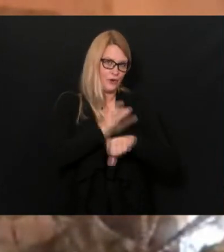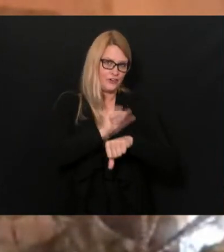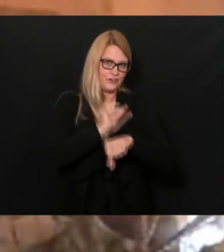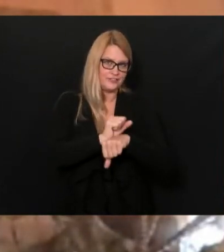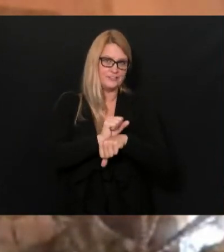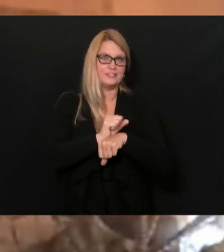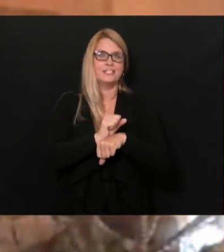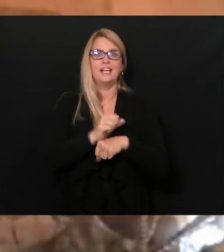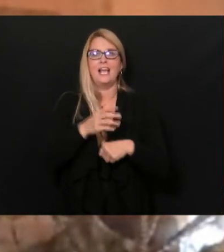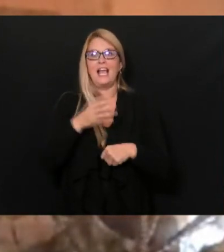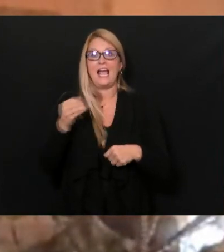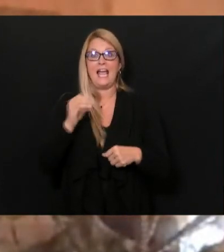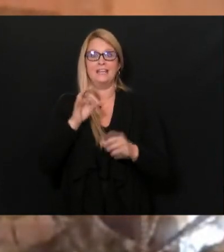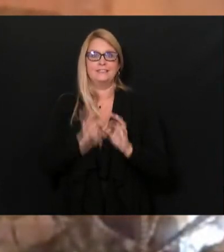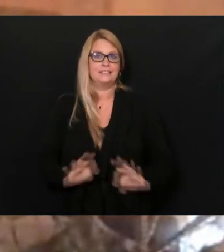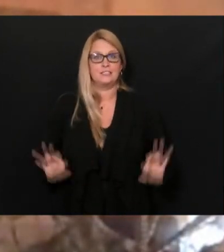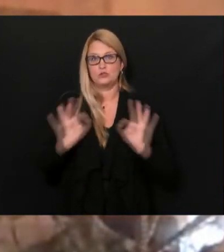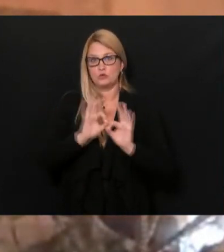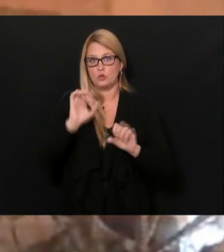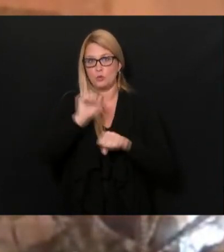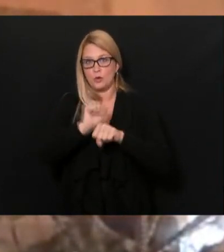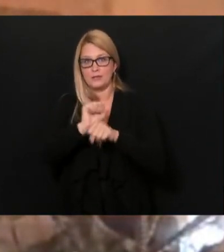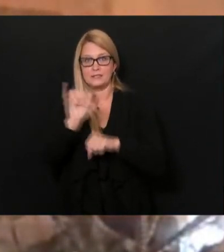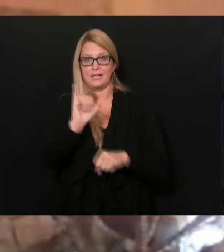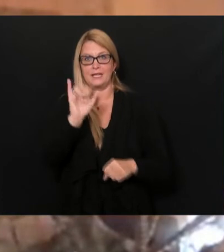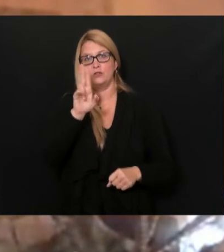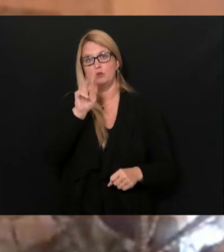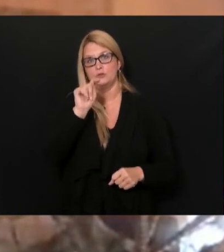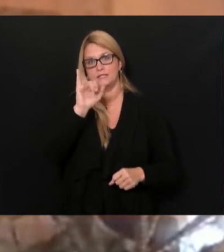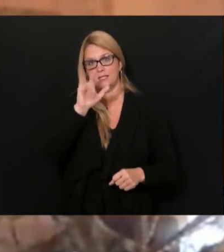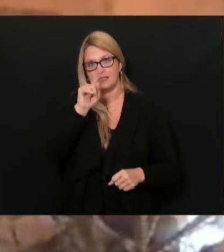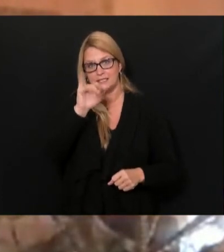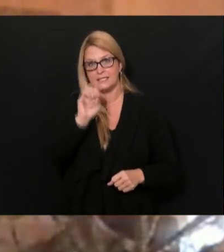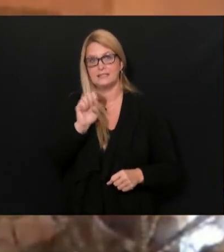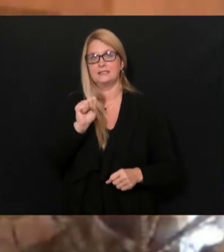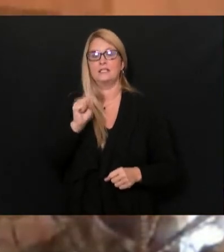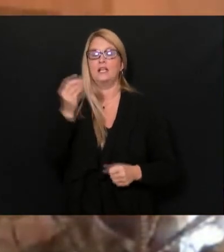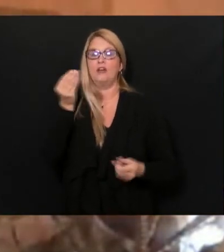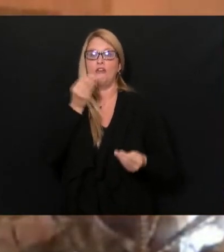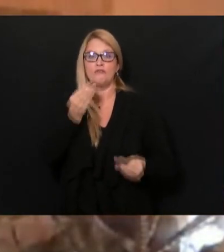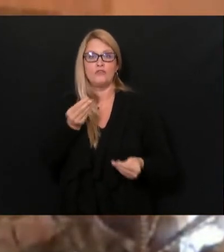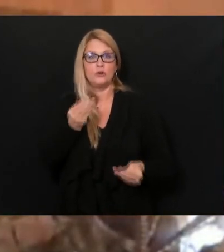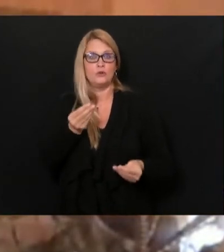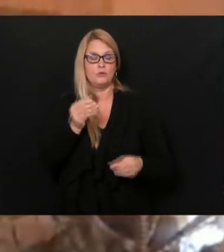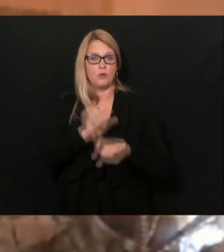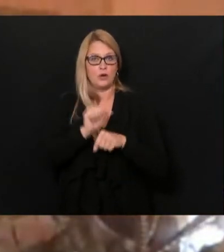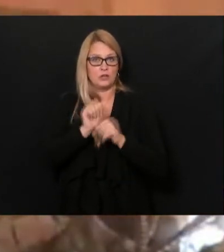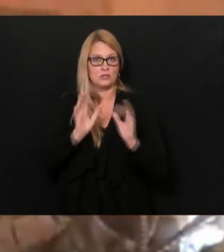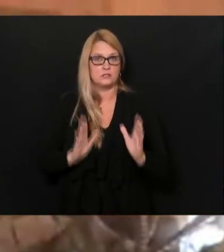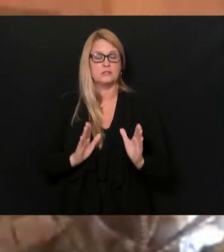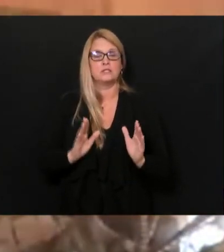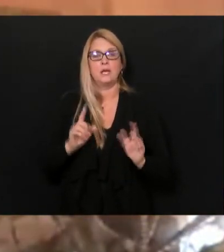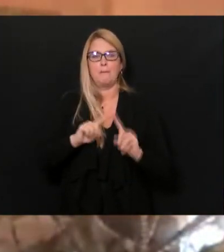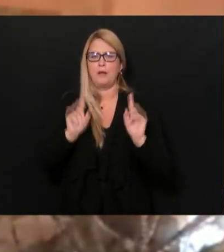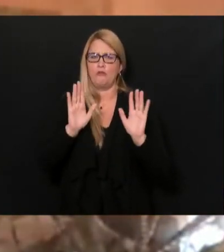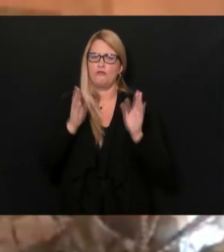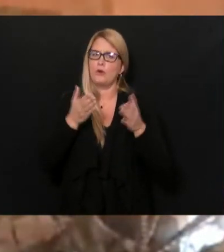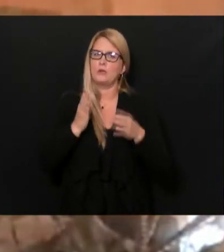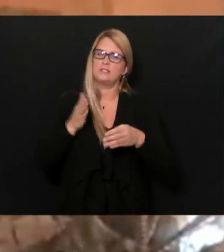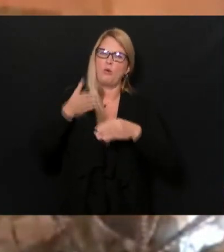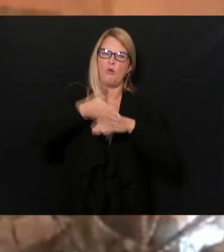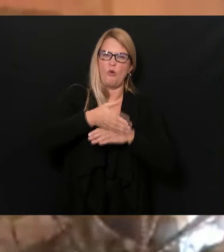vital industry sectors like utilities and food and others. We're really going to focus on that over